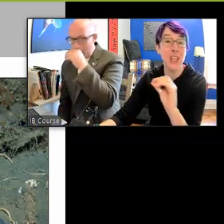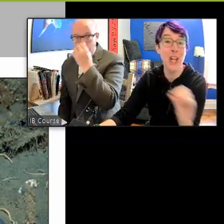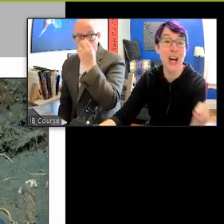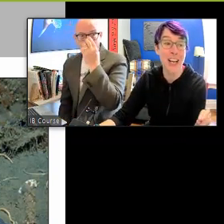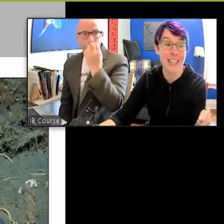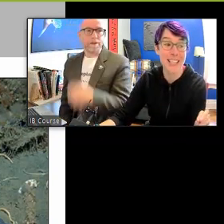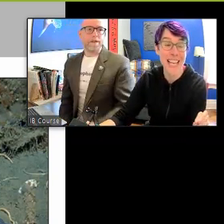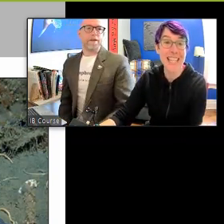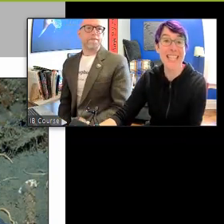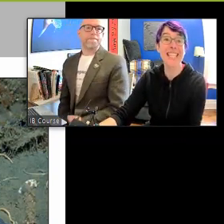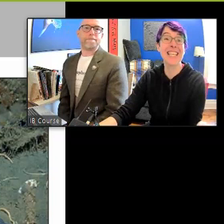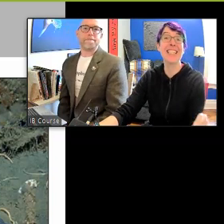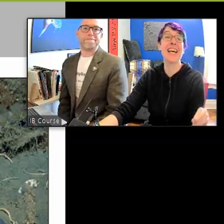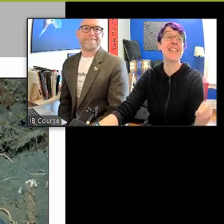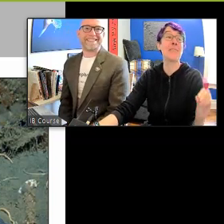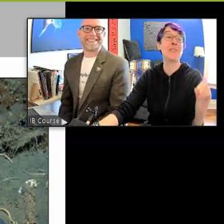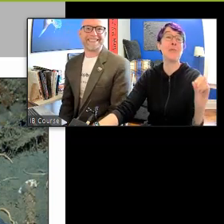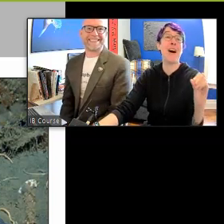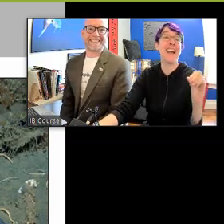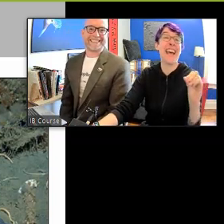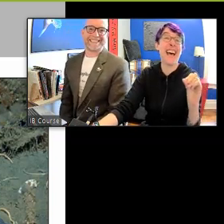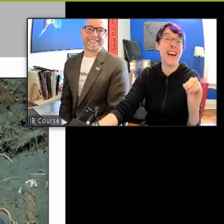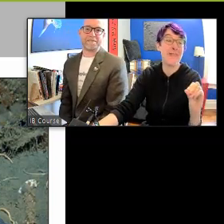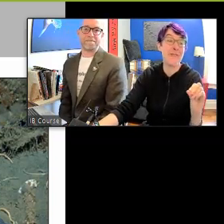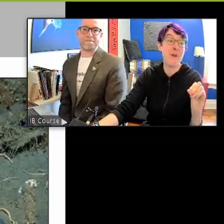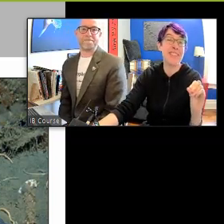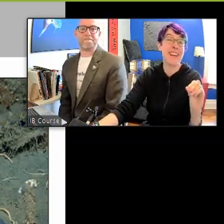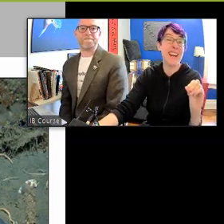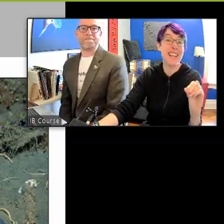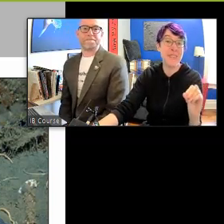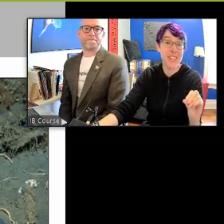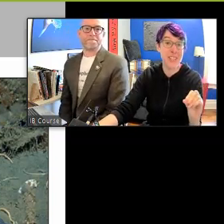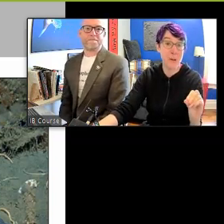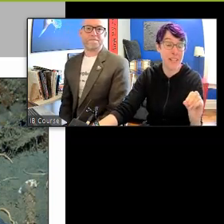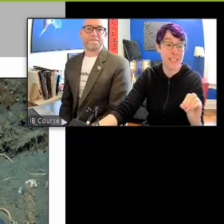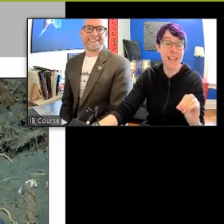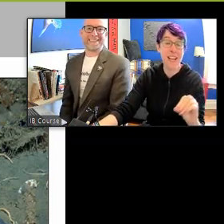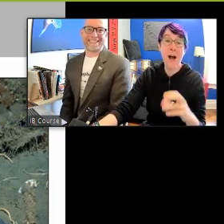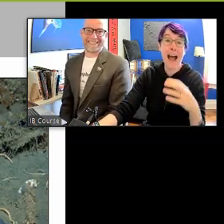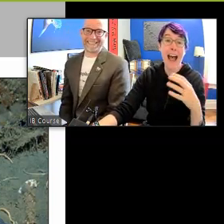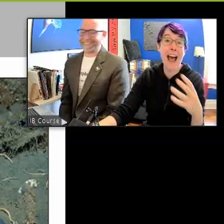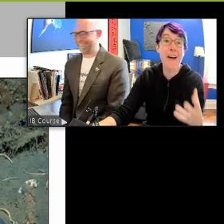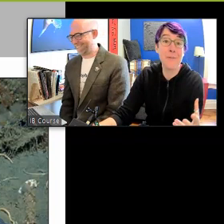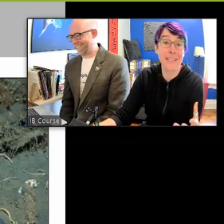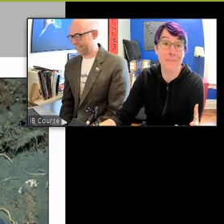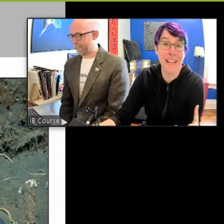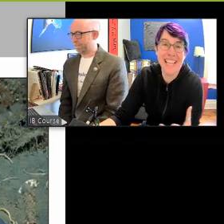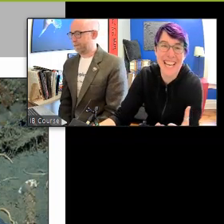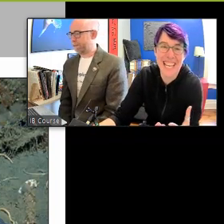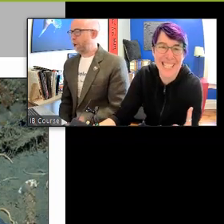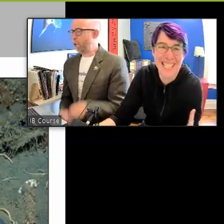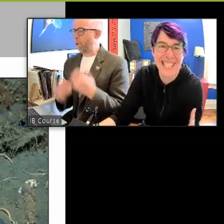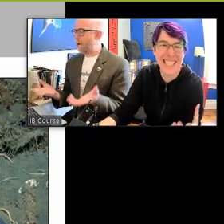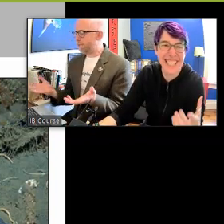been lost. This is a WIF, what the ice fish moment. How do we